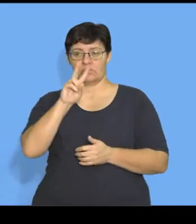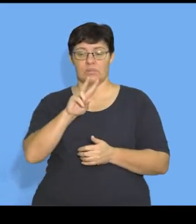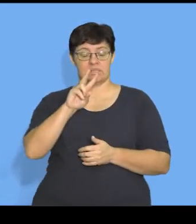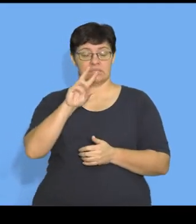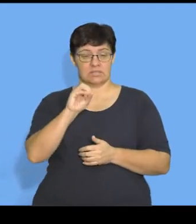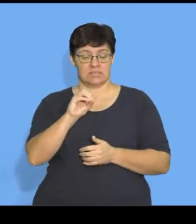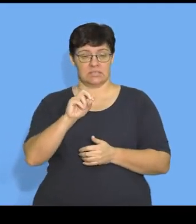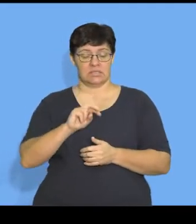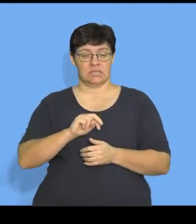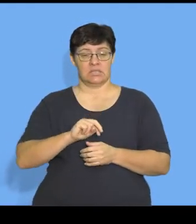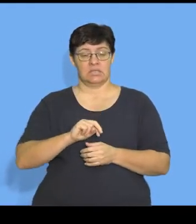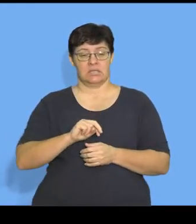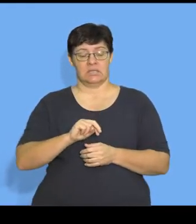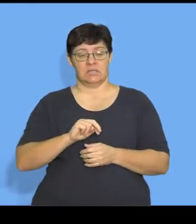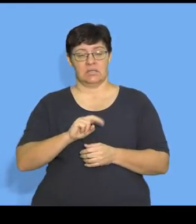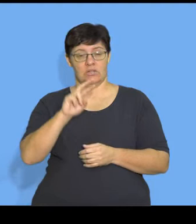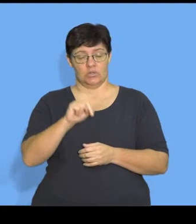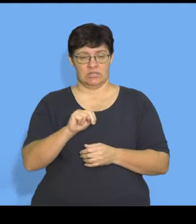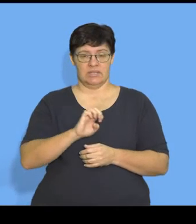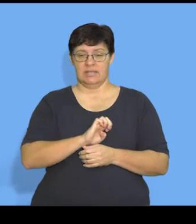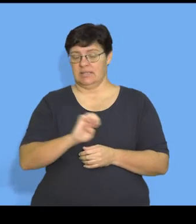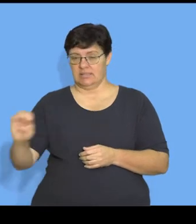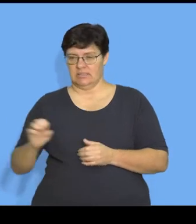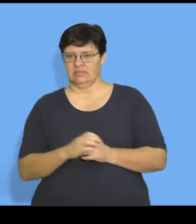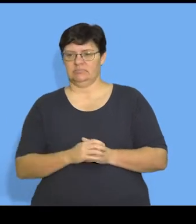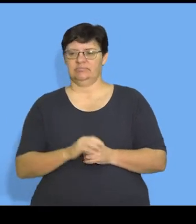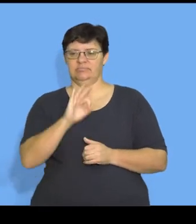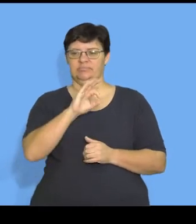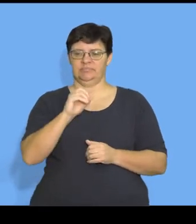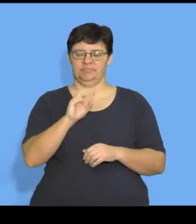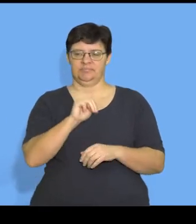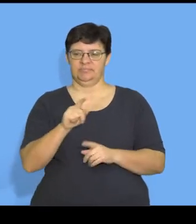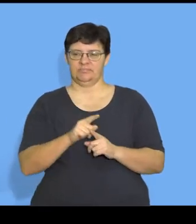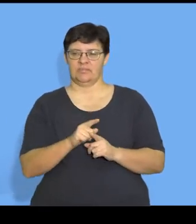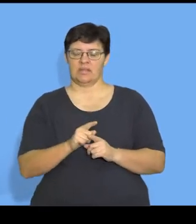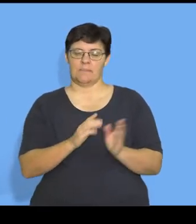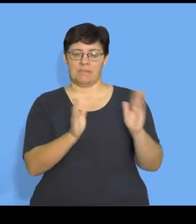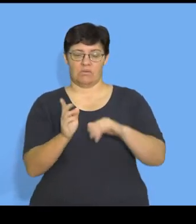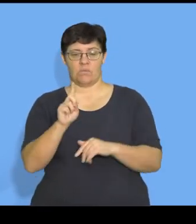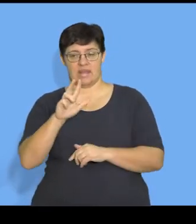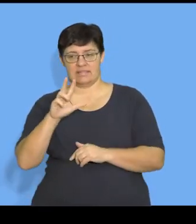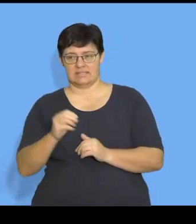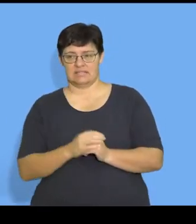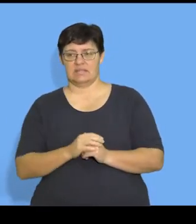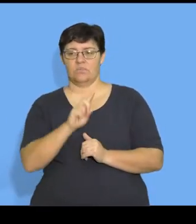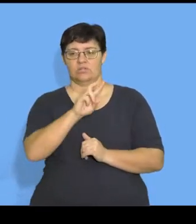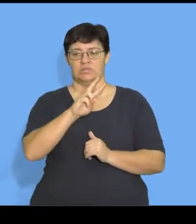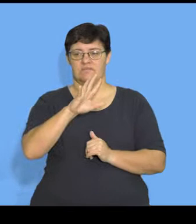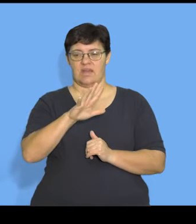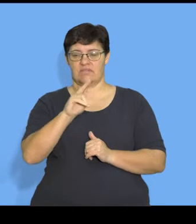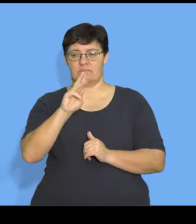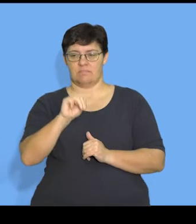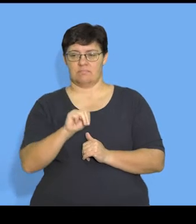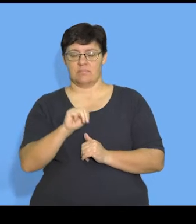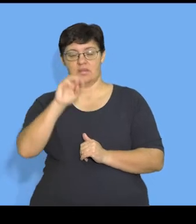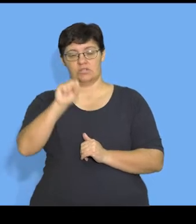east, 30 meters per second bearing 180, 125 kilometers southwest, 25